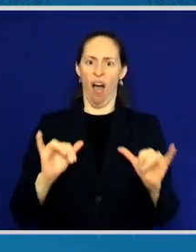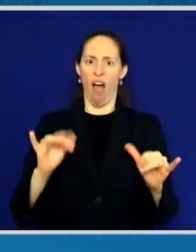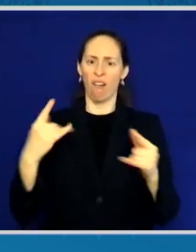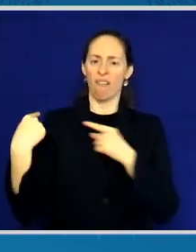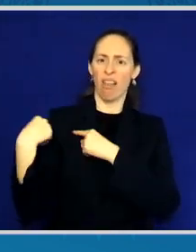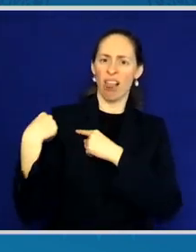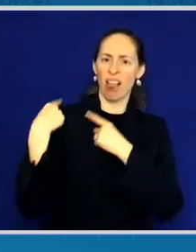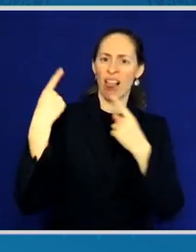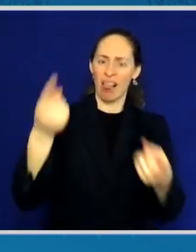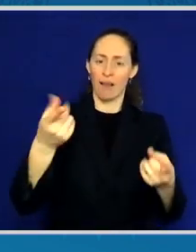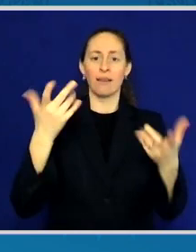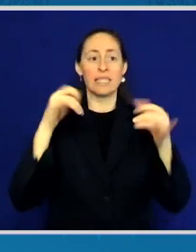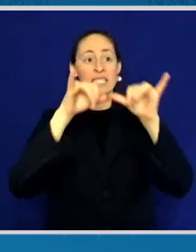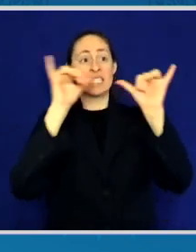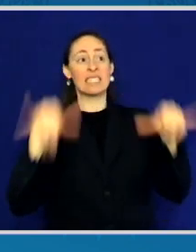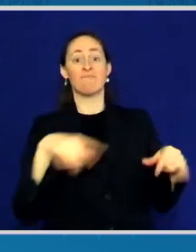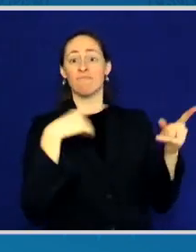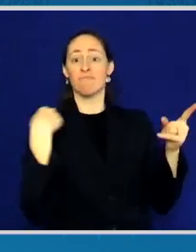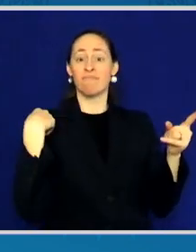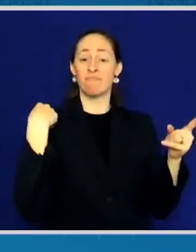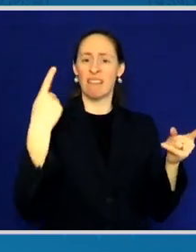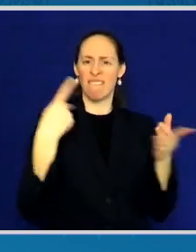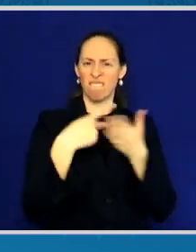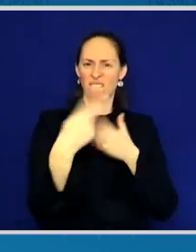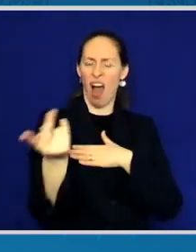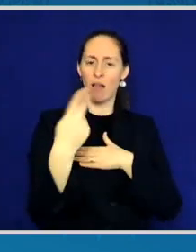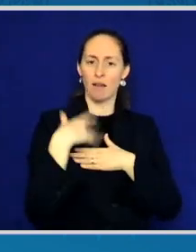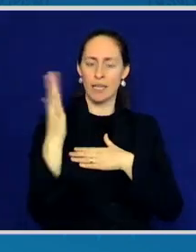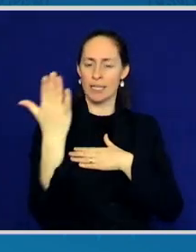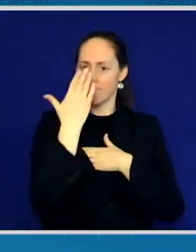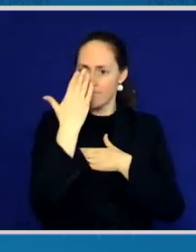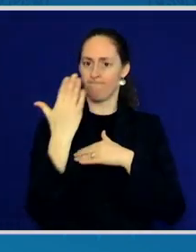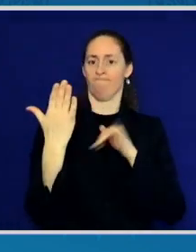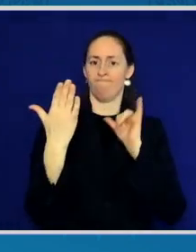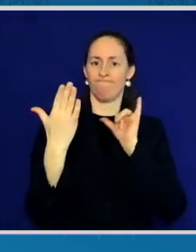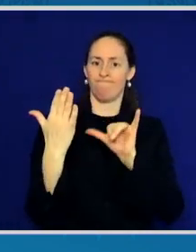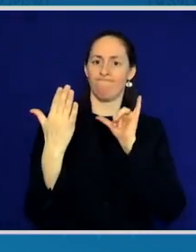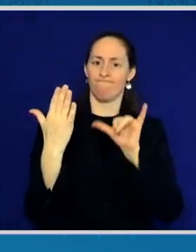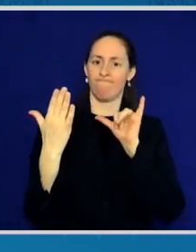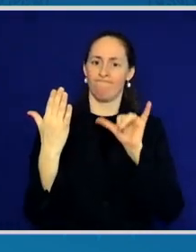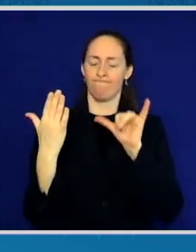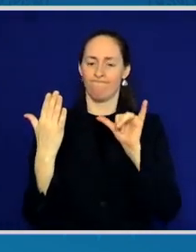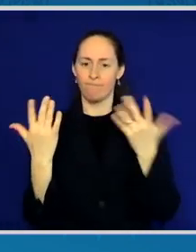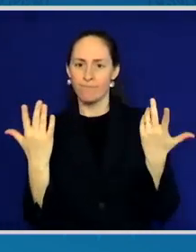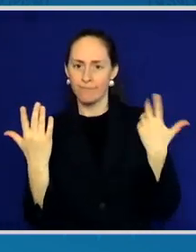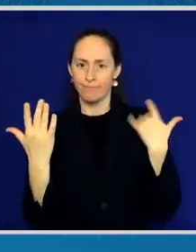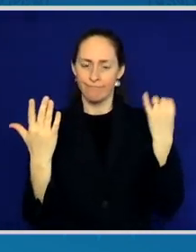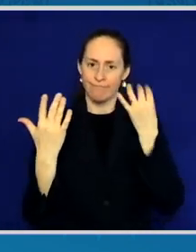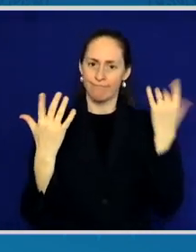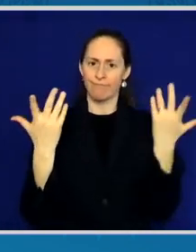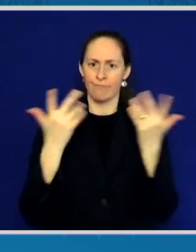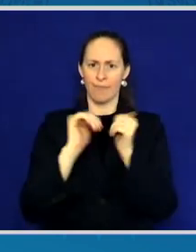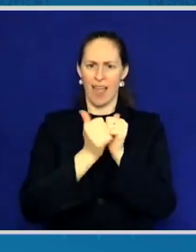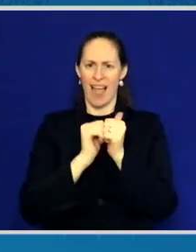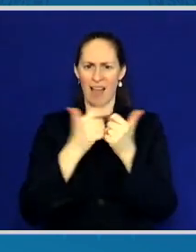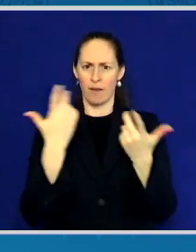in our systems. And it highlighted the importance on this point of the importance of public